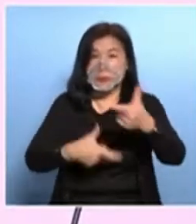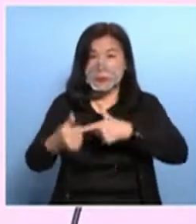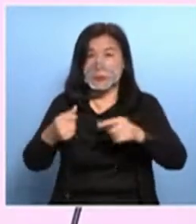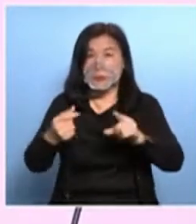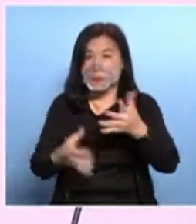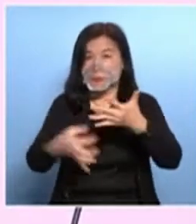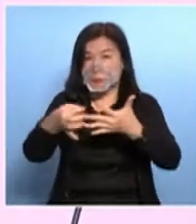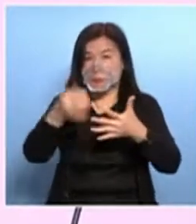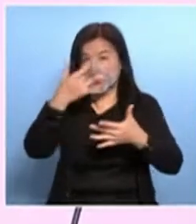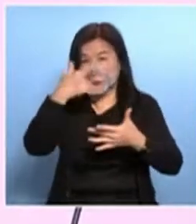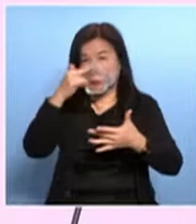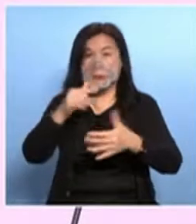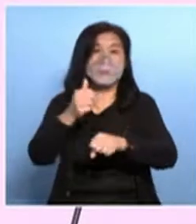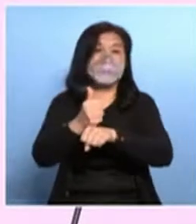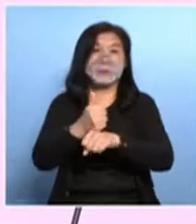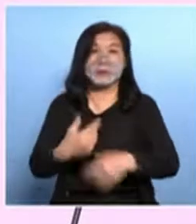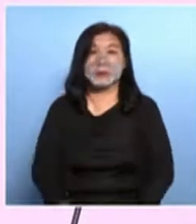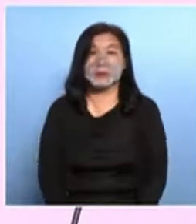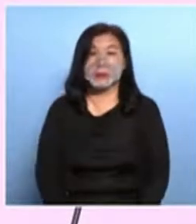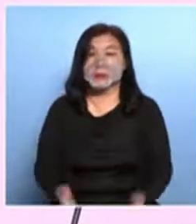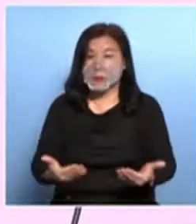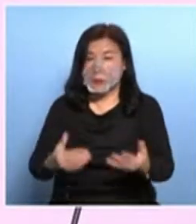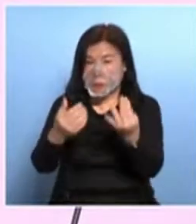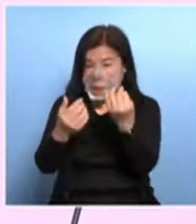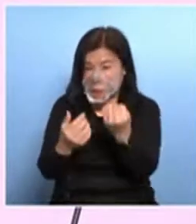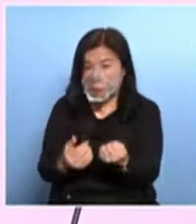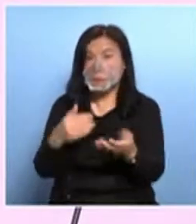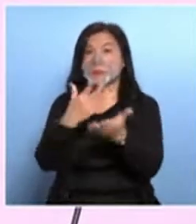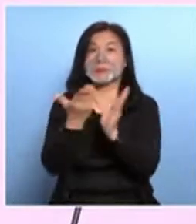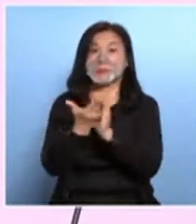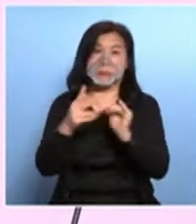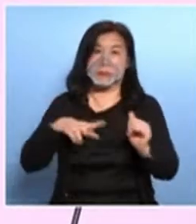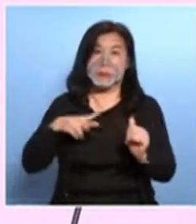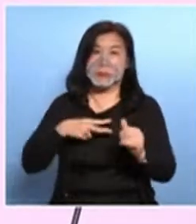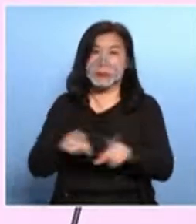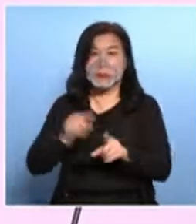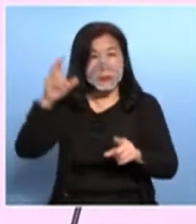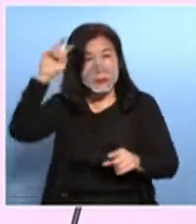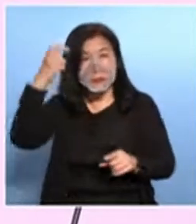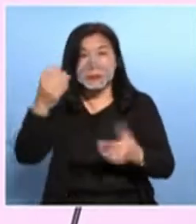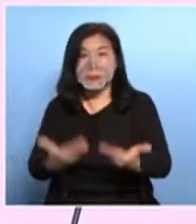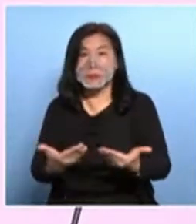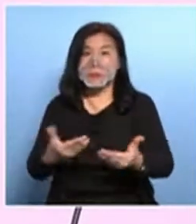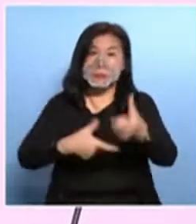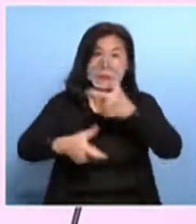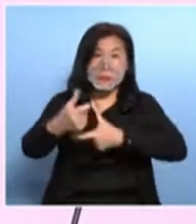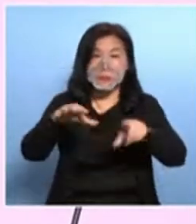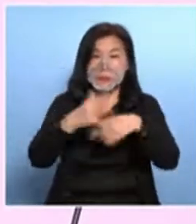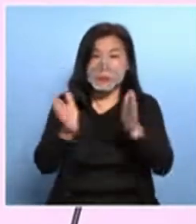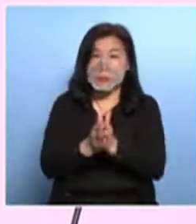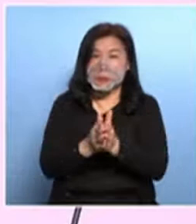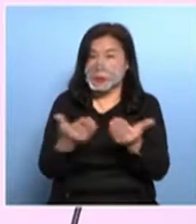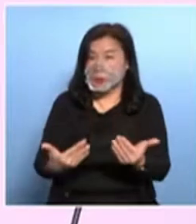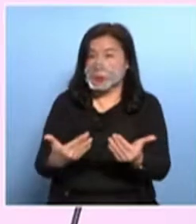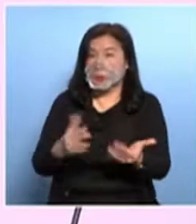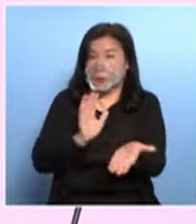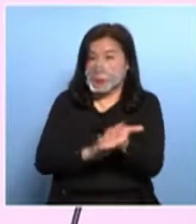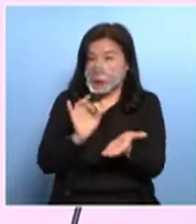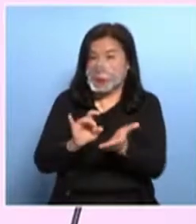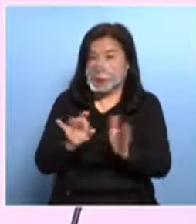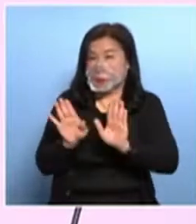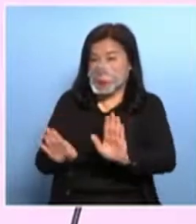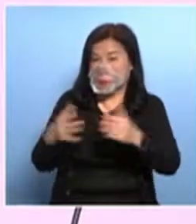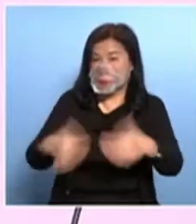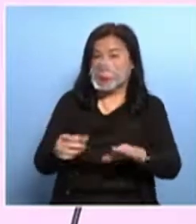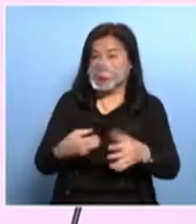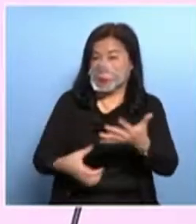concerted efforts to scale new heights in our economic development. Considering all these factors and taking into account the catch-up growth after the